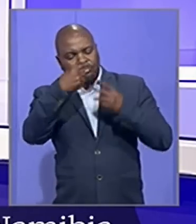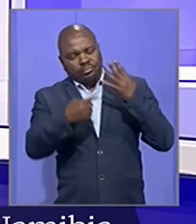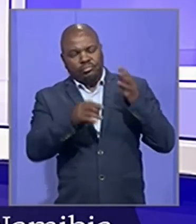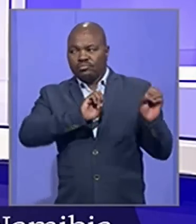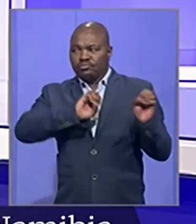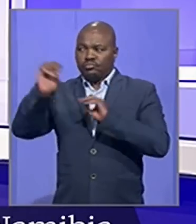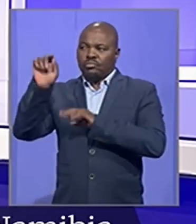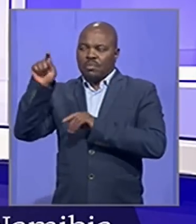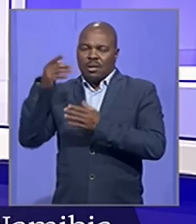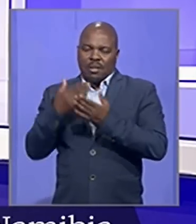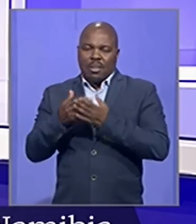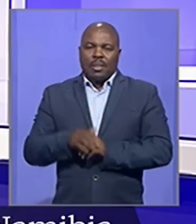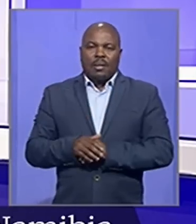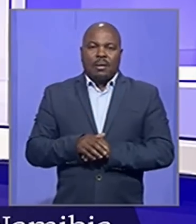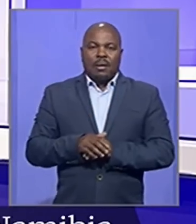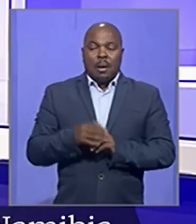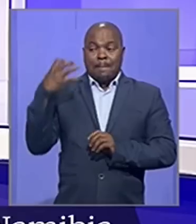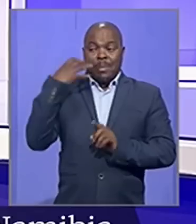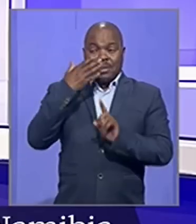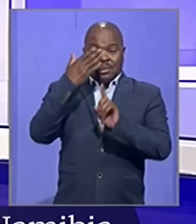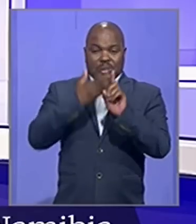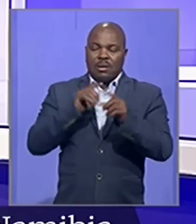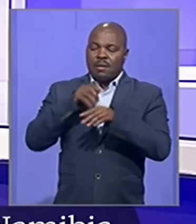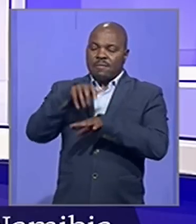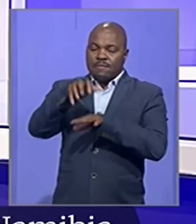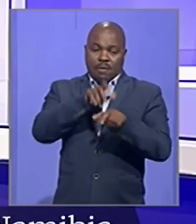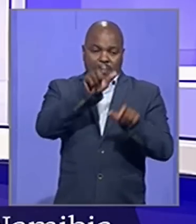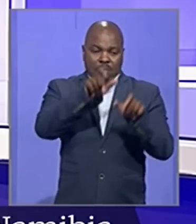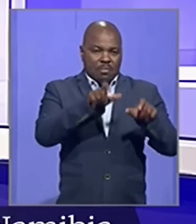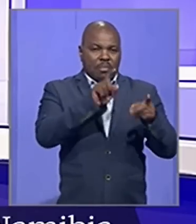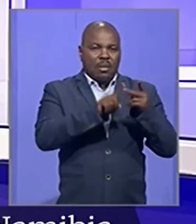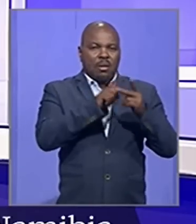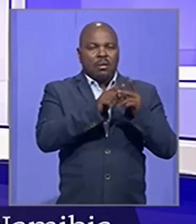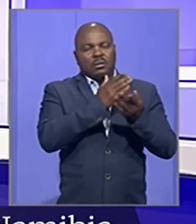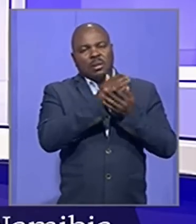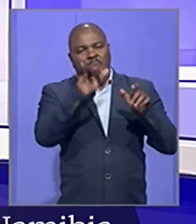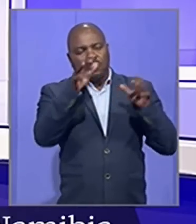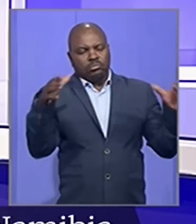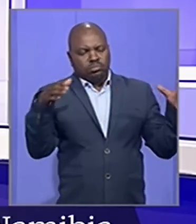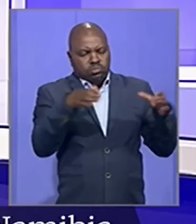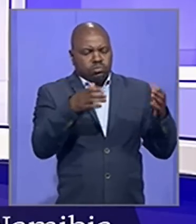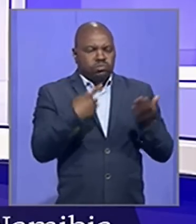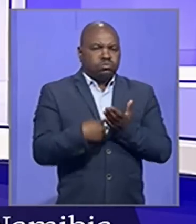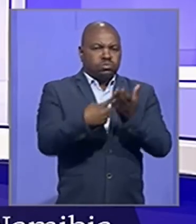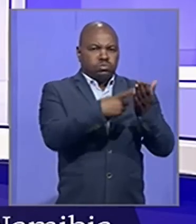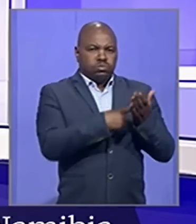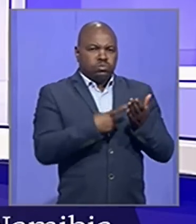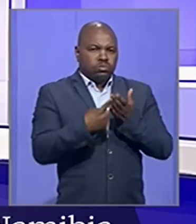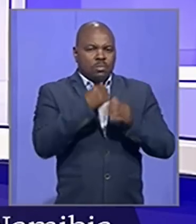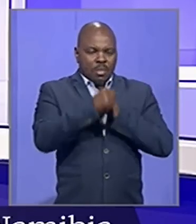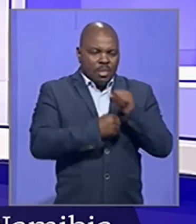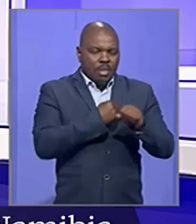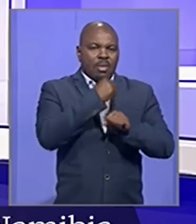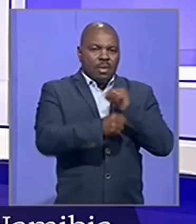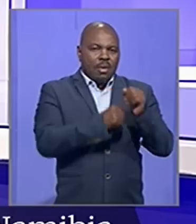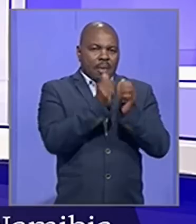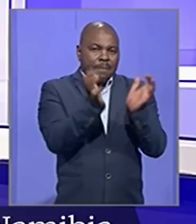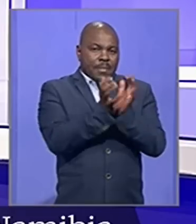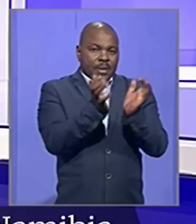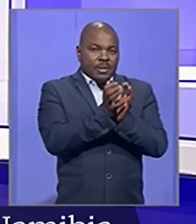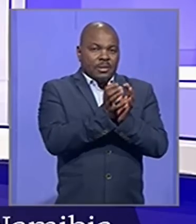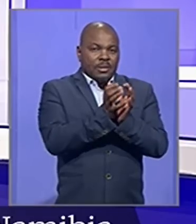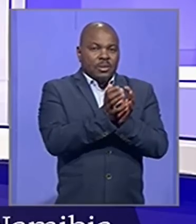dingwe. Steenhuisen o be a boledišana le balemi le batšeakarolo ba bangwe nakong ya kopano ya ngwaga ka ngwaga yeo